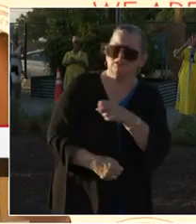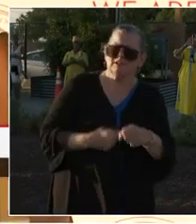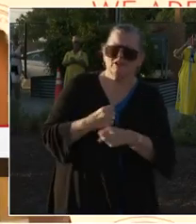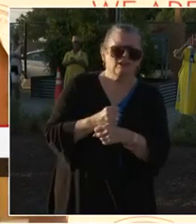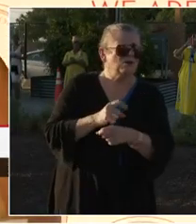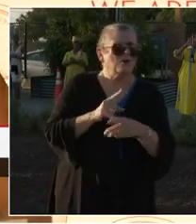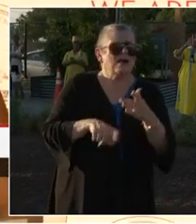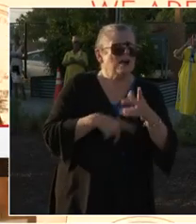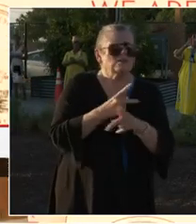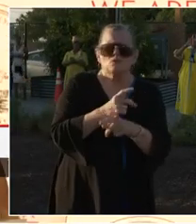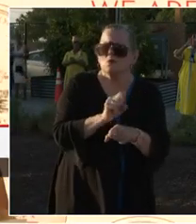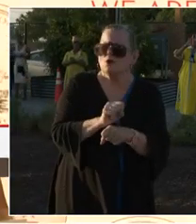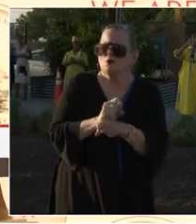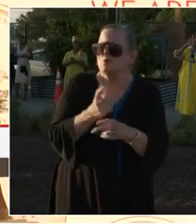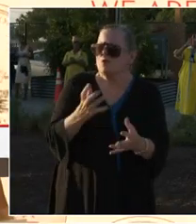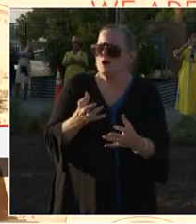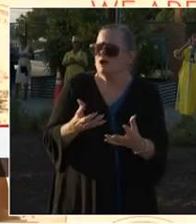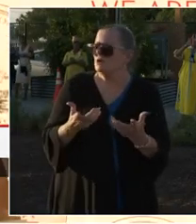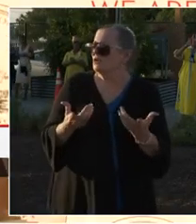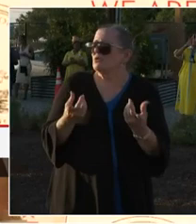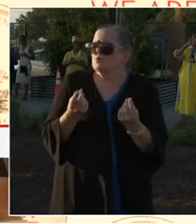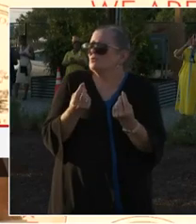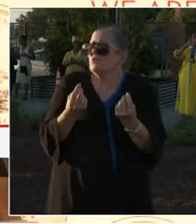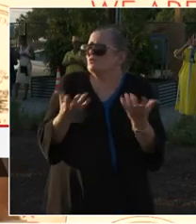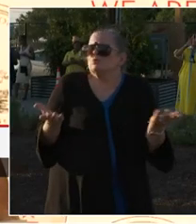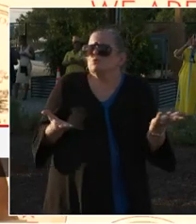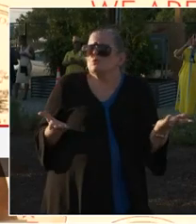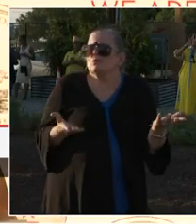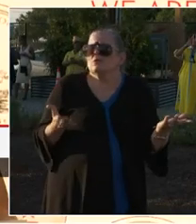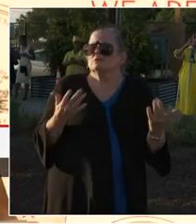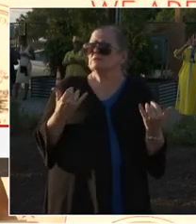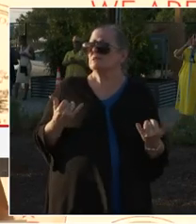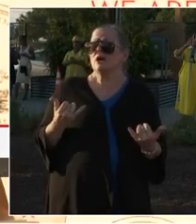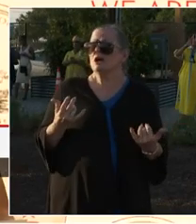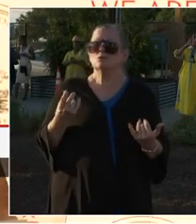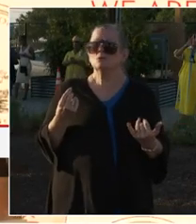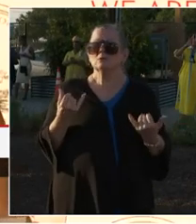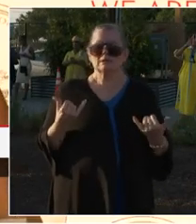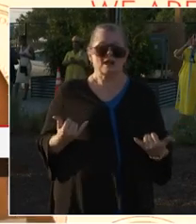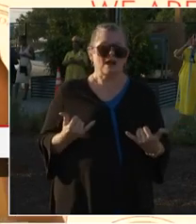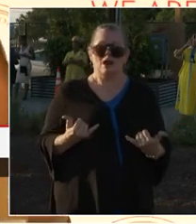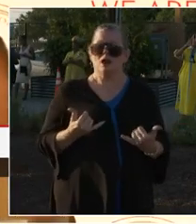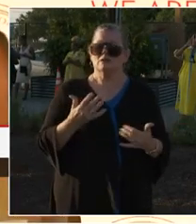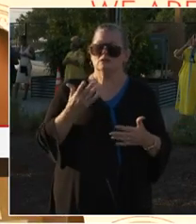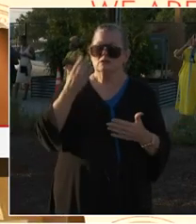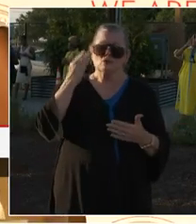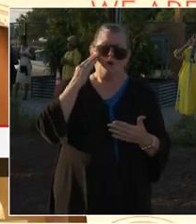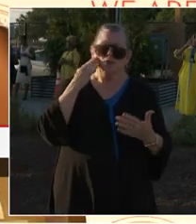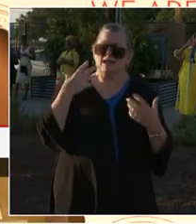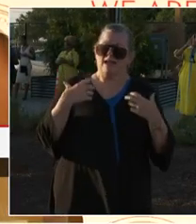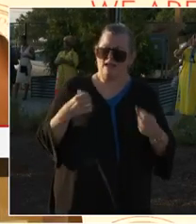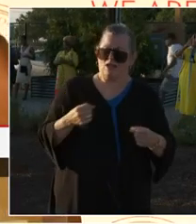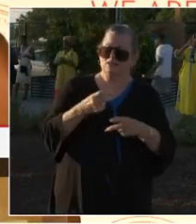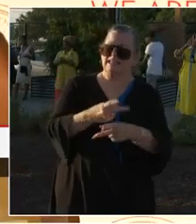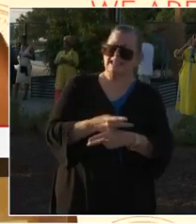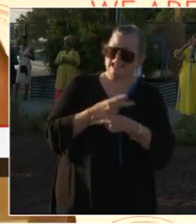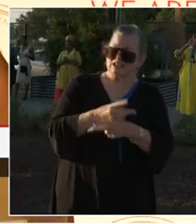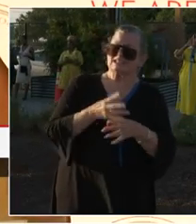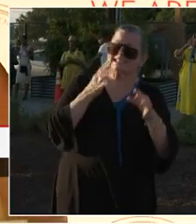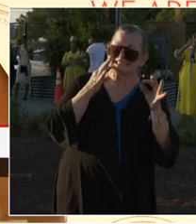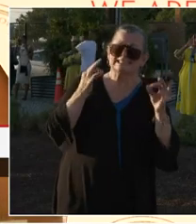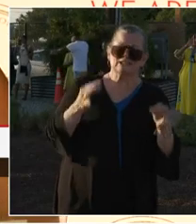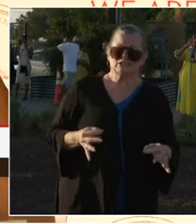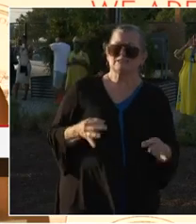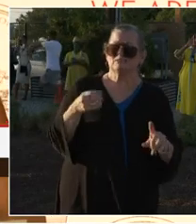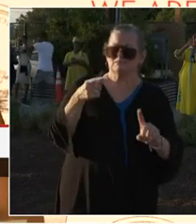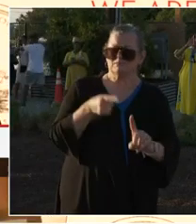of work that they want to do. We also know that healthcare decisions in the healthcare